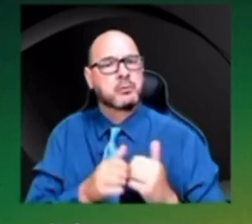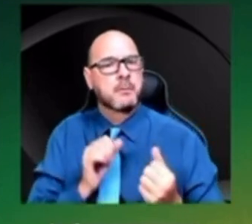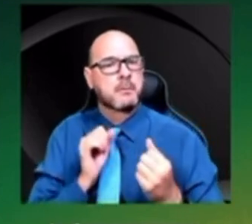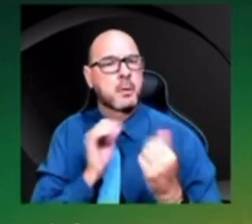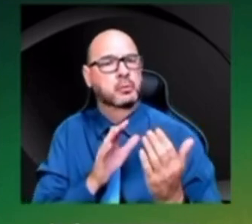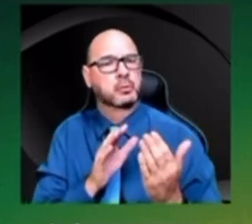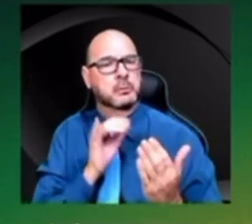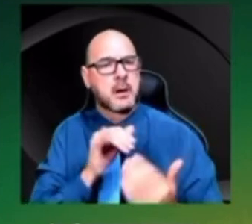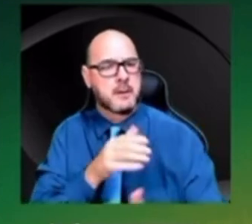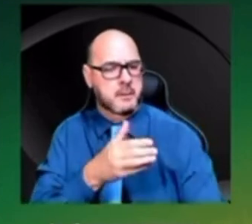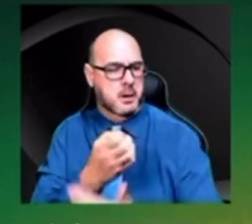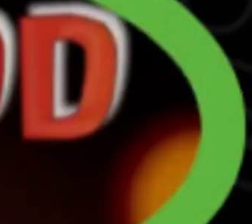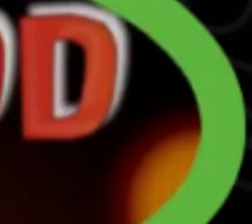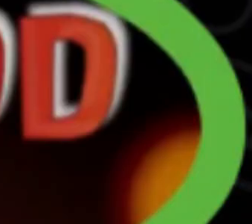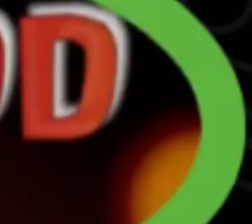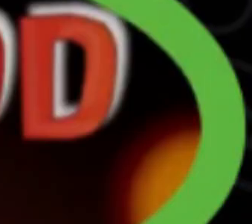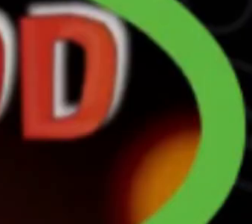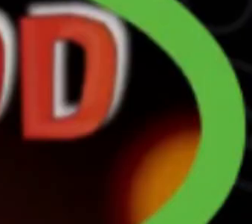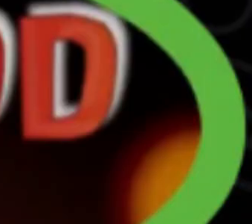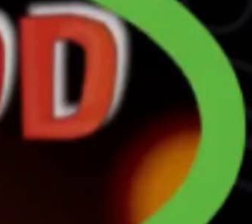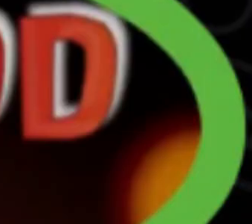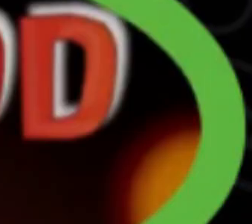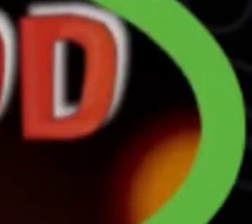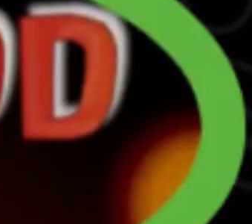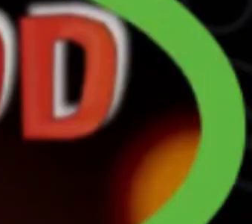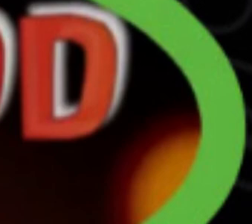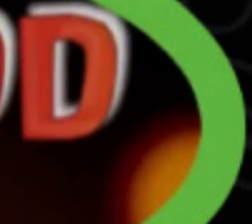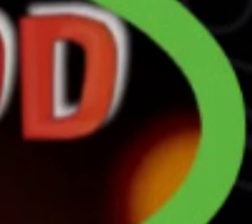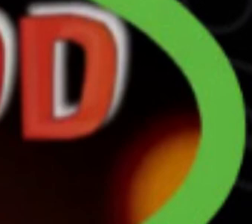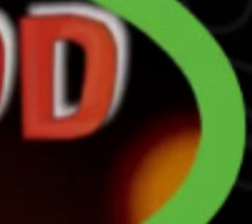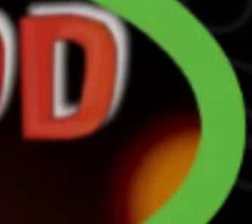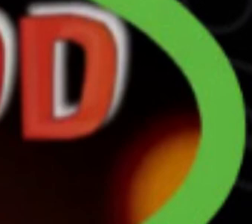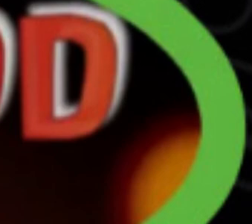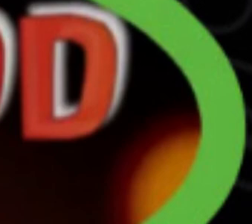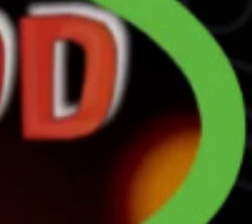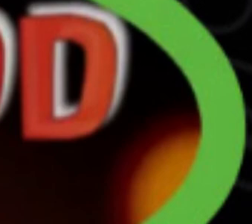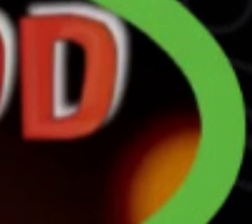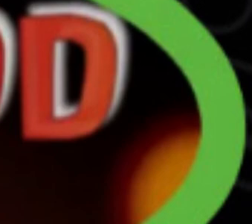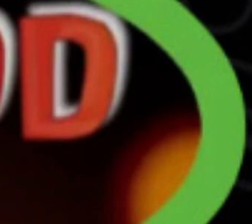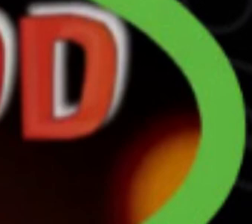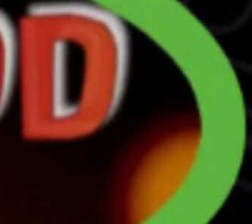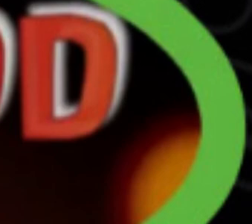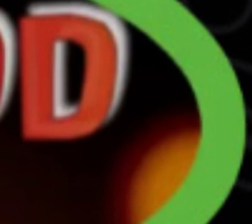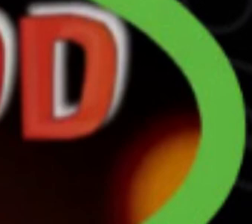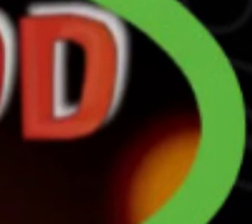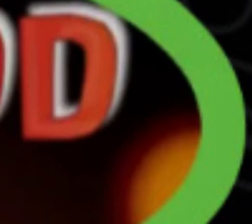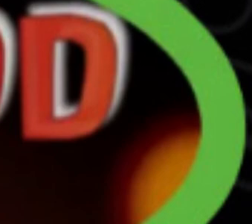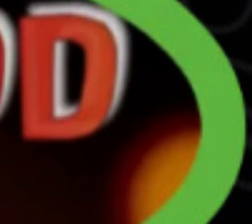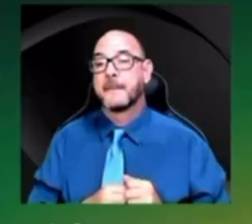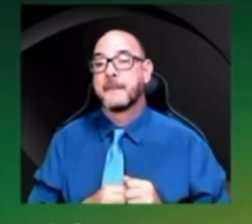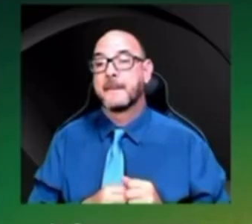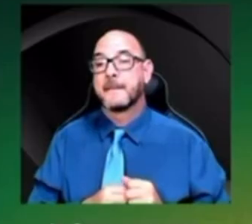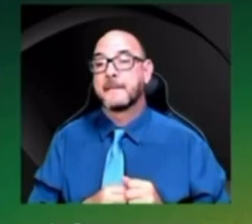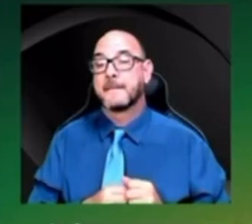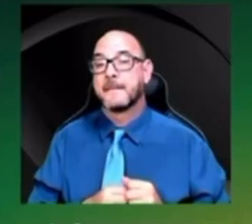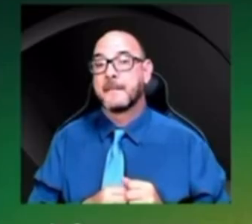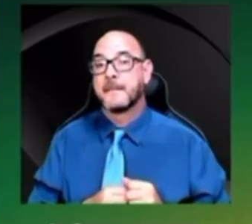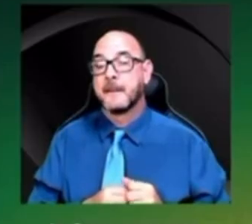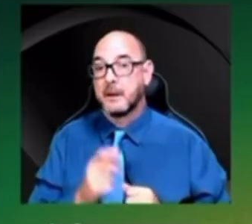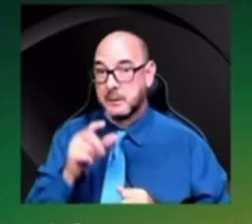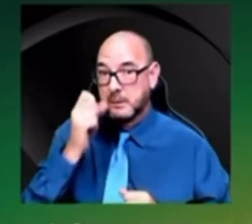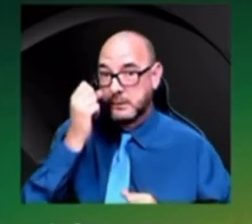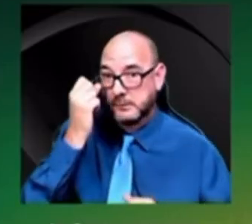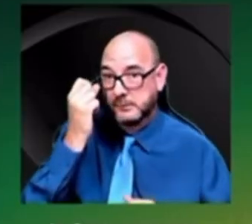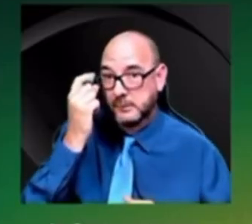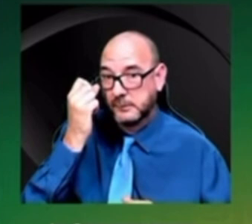Mm-hmm. Understanding as it But just understanding a universal truth, which